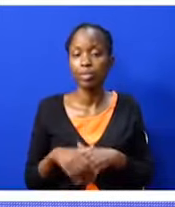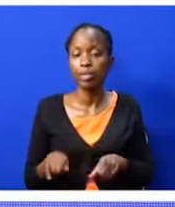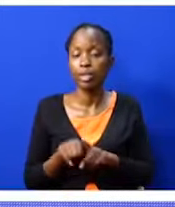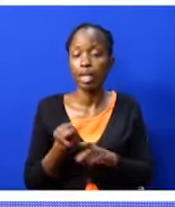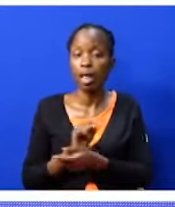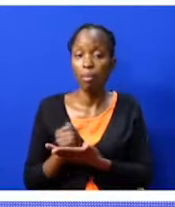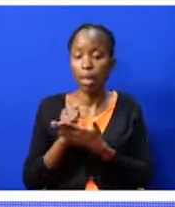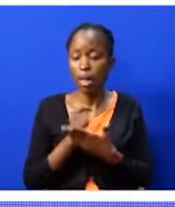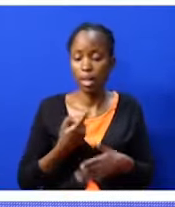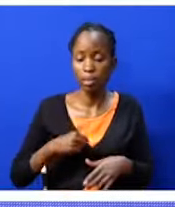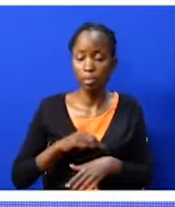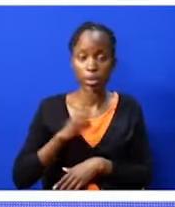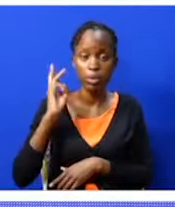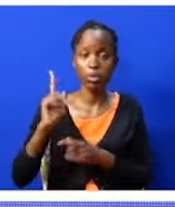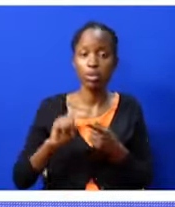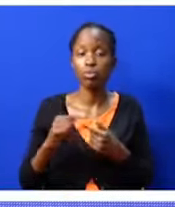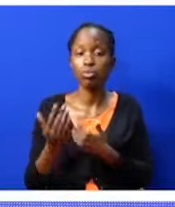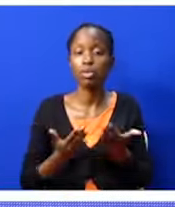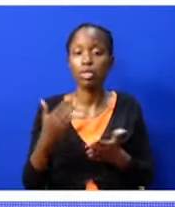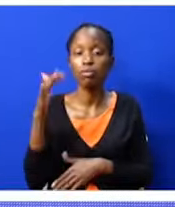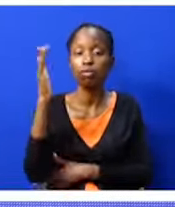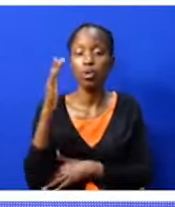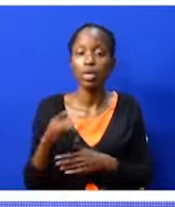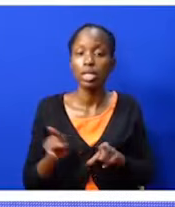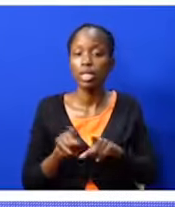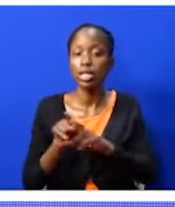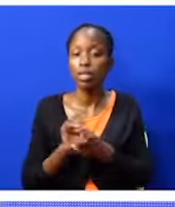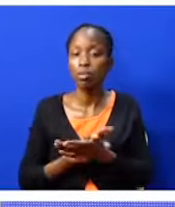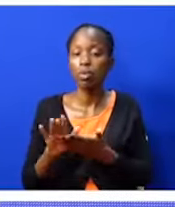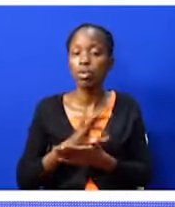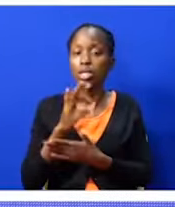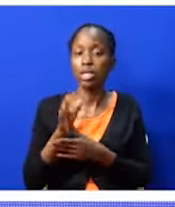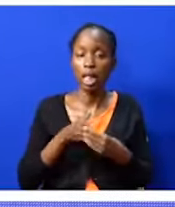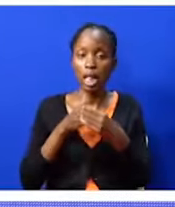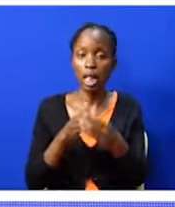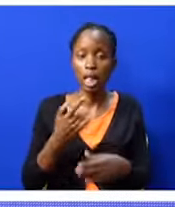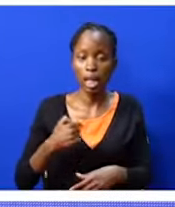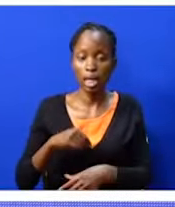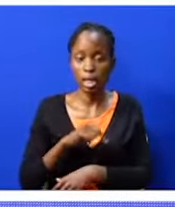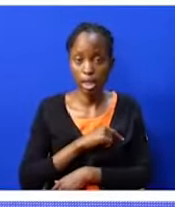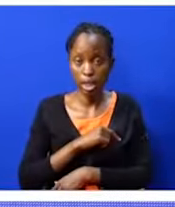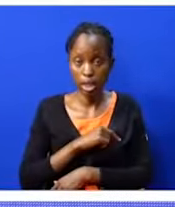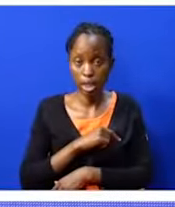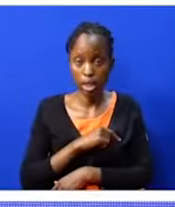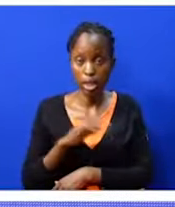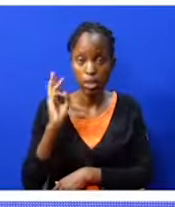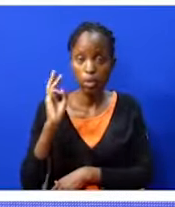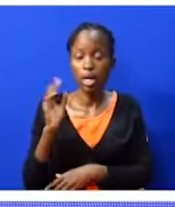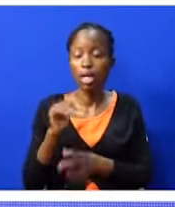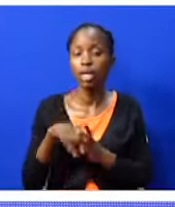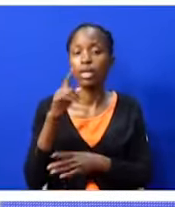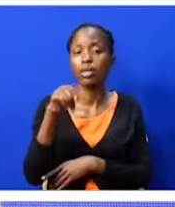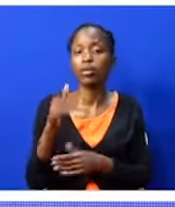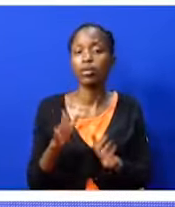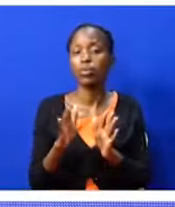help us to serve God and was also going to guide us in the right way,